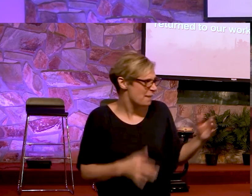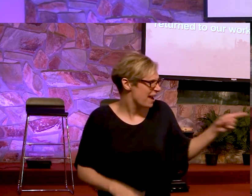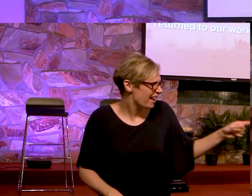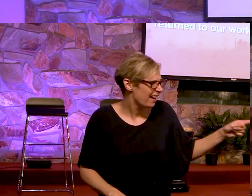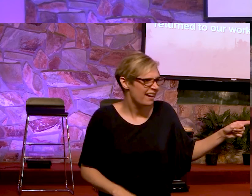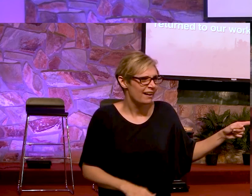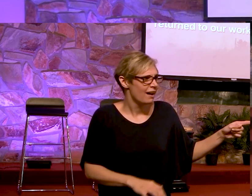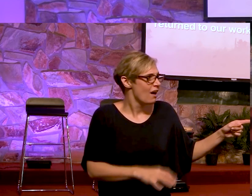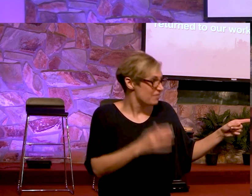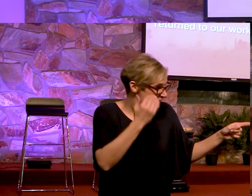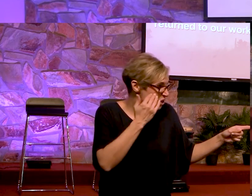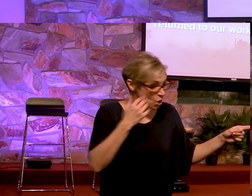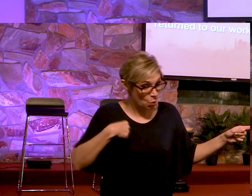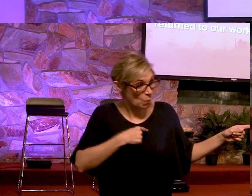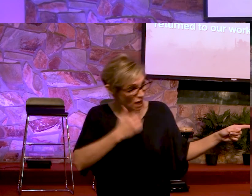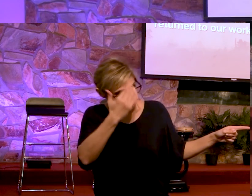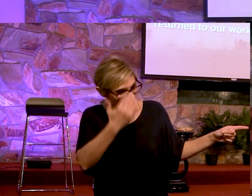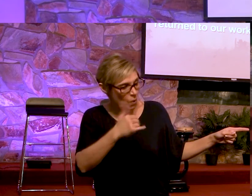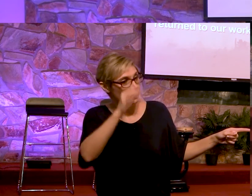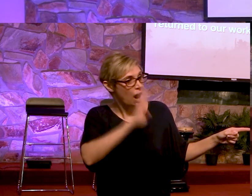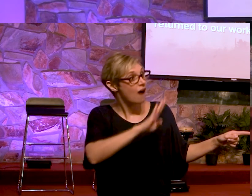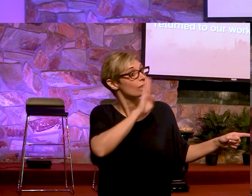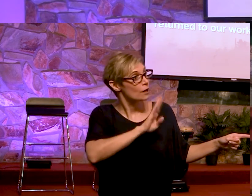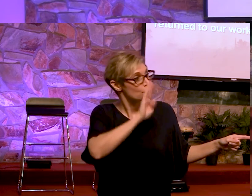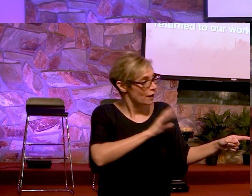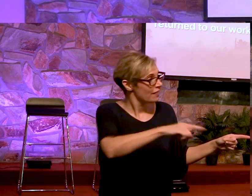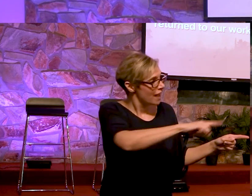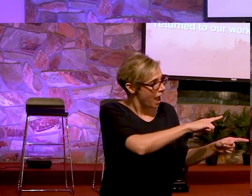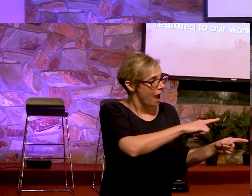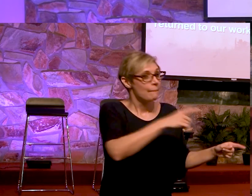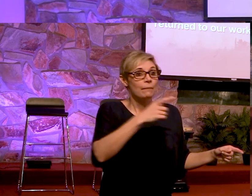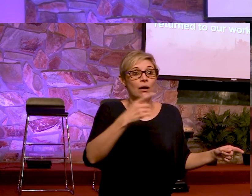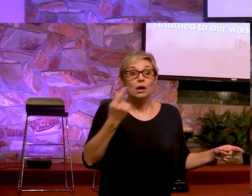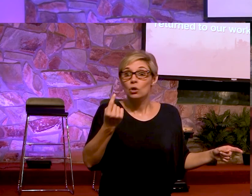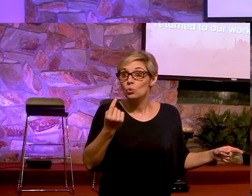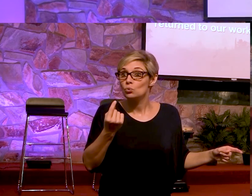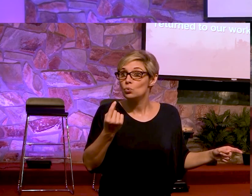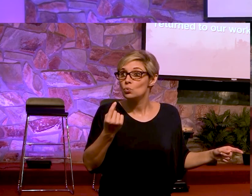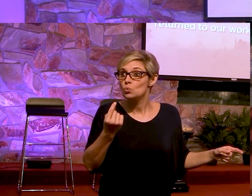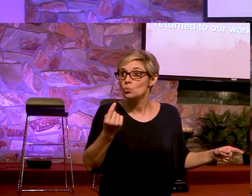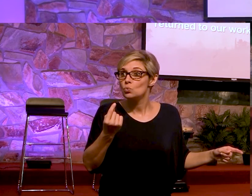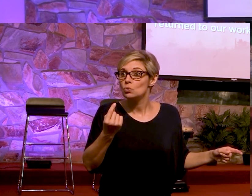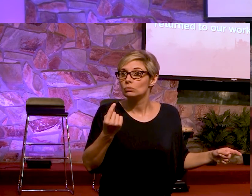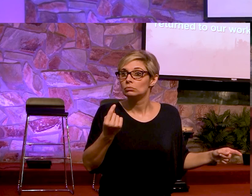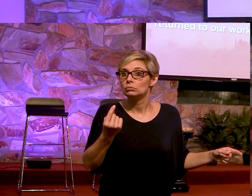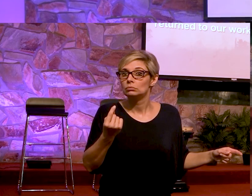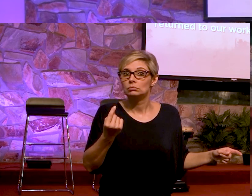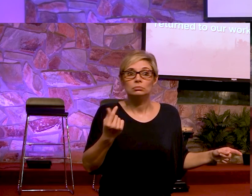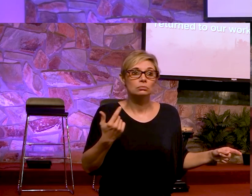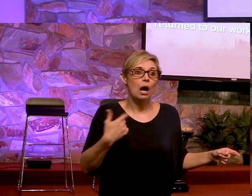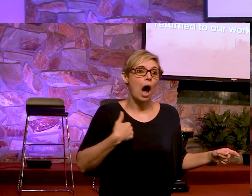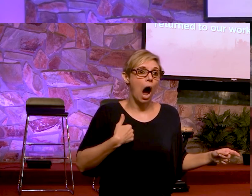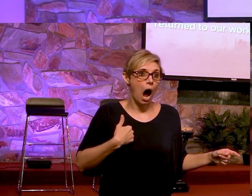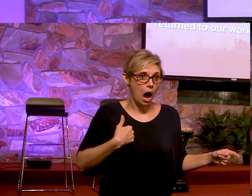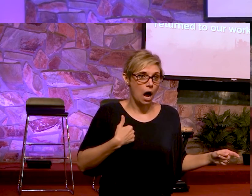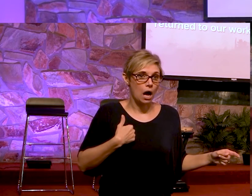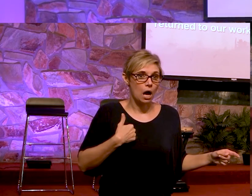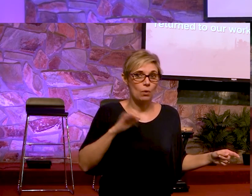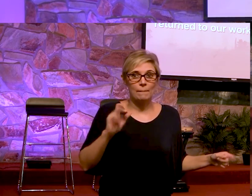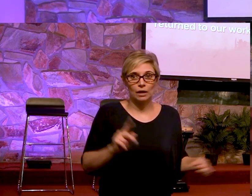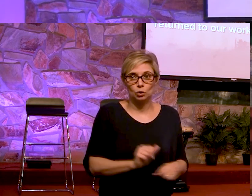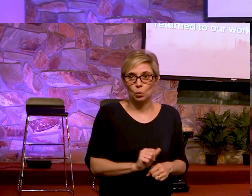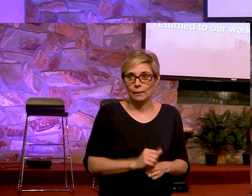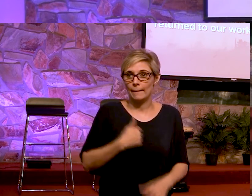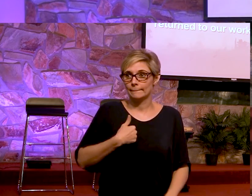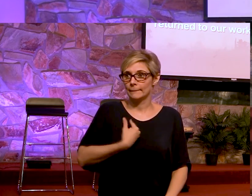were aware of their schemes, God frustrated them, and so guess what? I went back to work. I went back to work on the